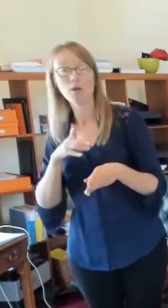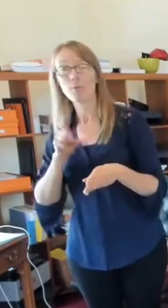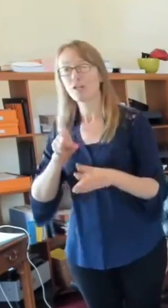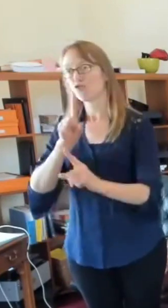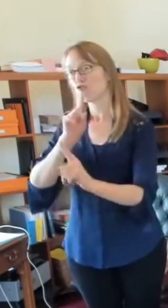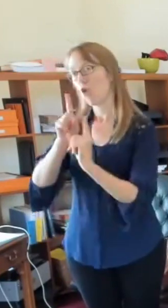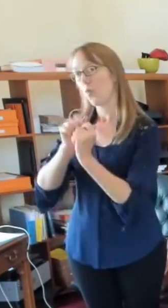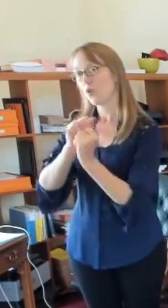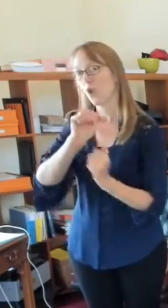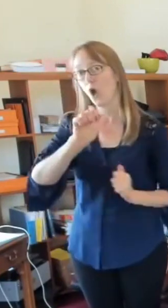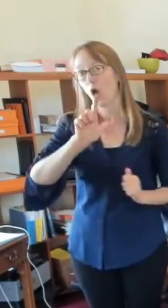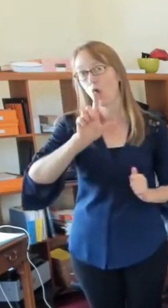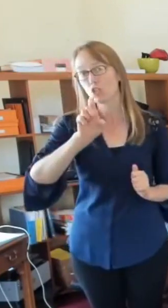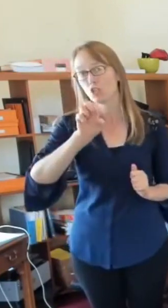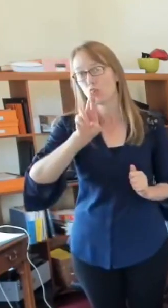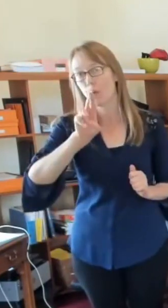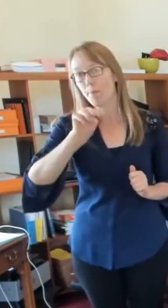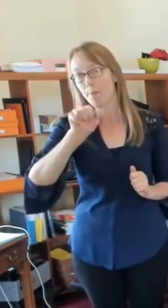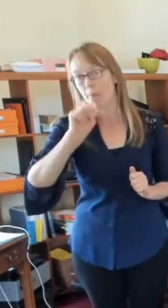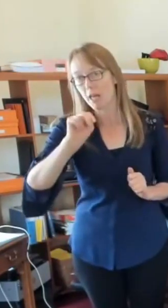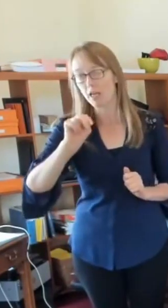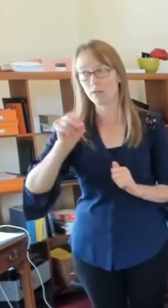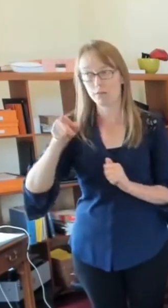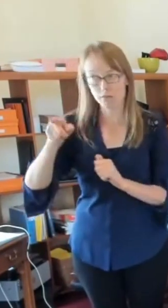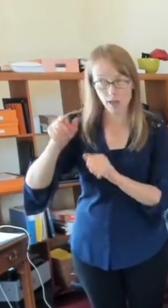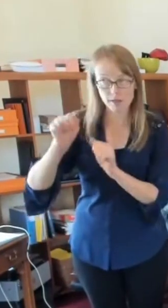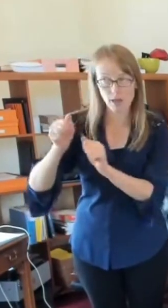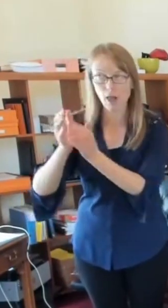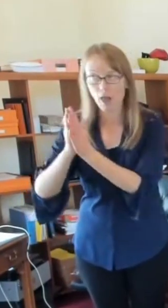can fund for a speed hump.